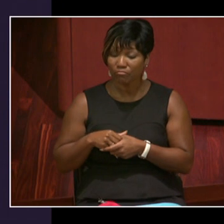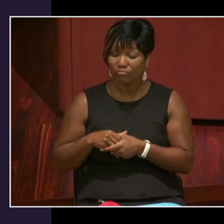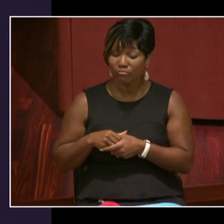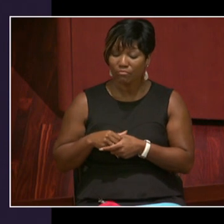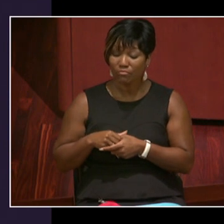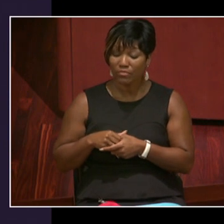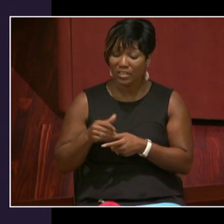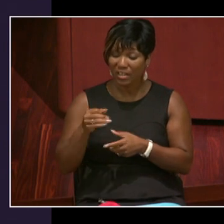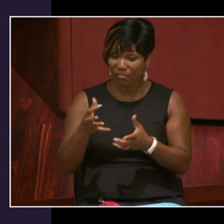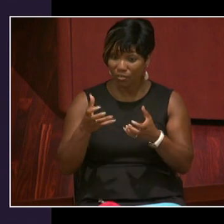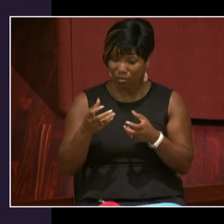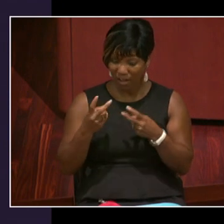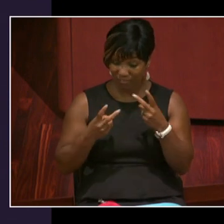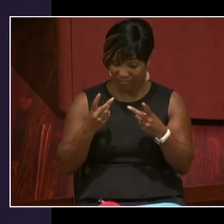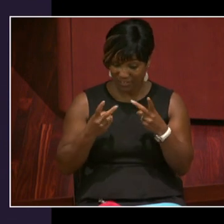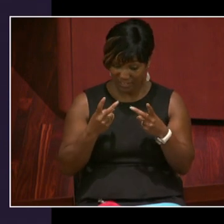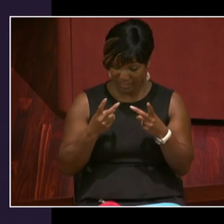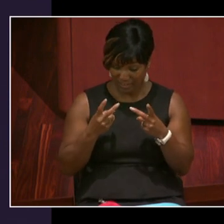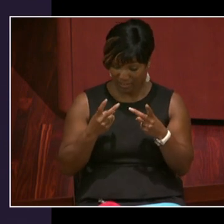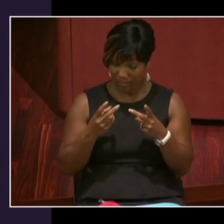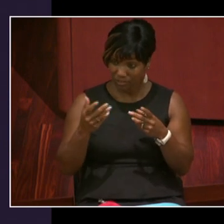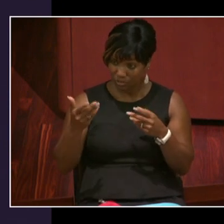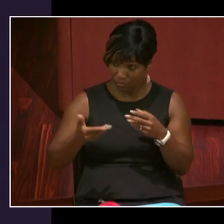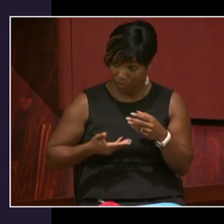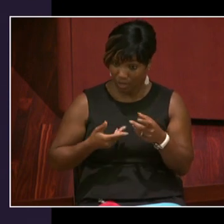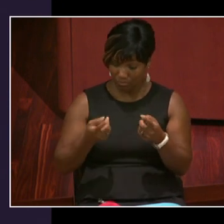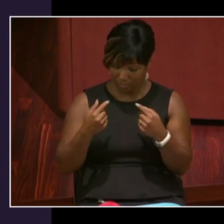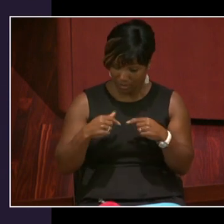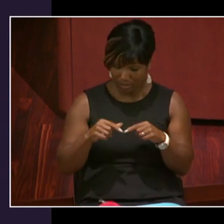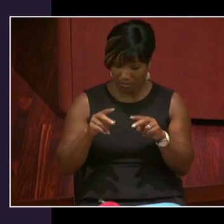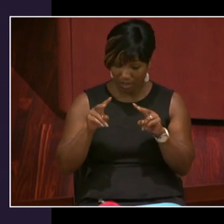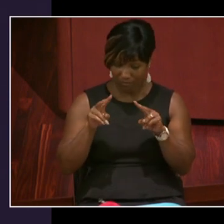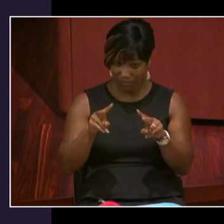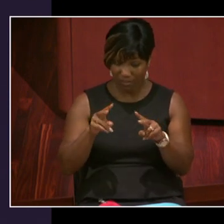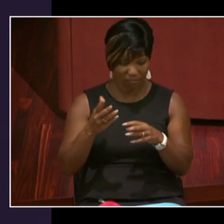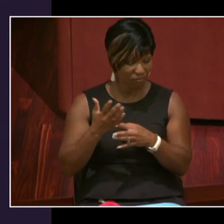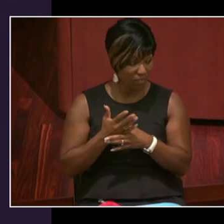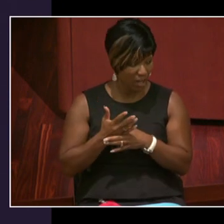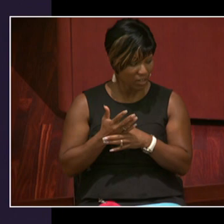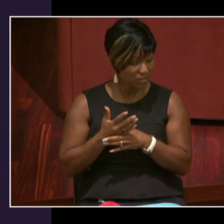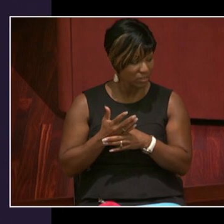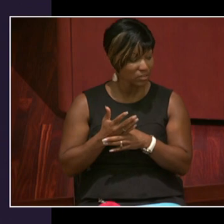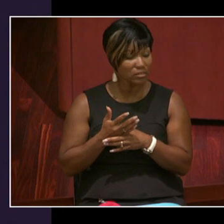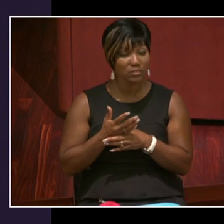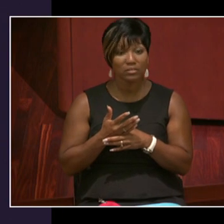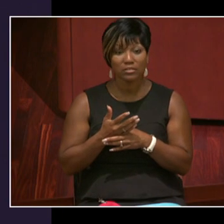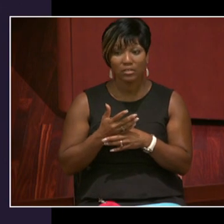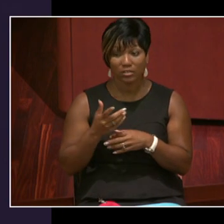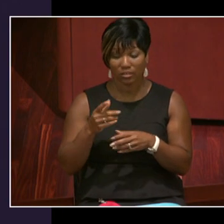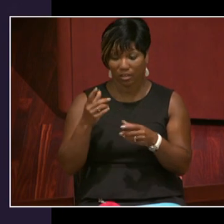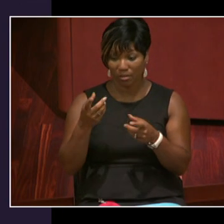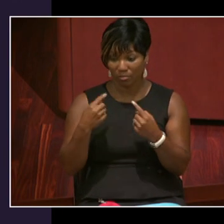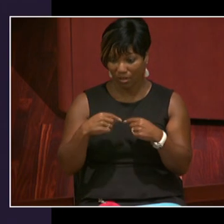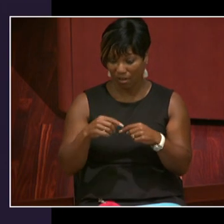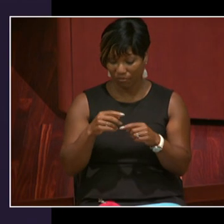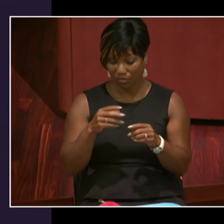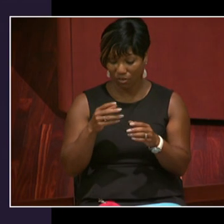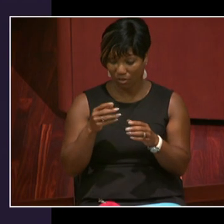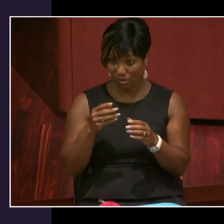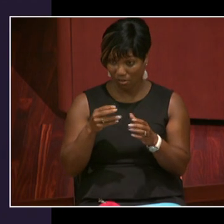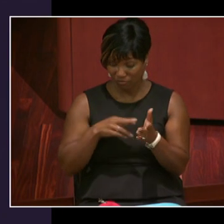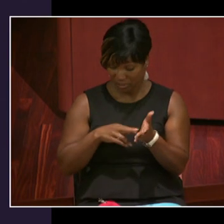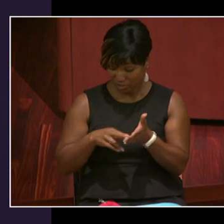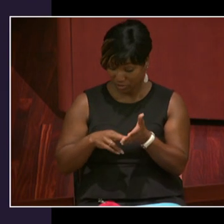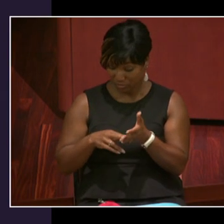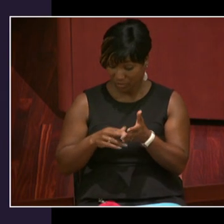If you're wanting to come and visit on site, you are welcome to come and view the files and use them up for on-site research. We do ask that you